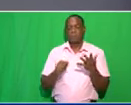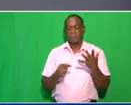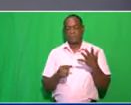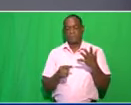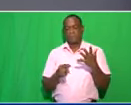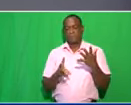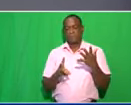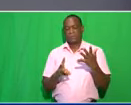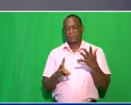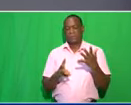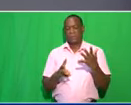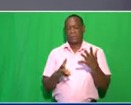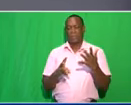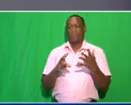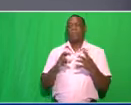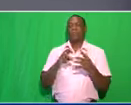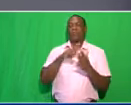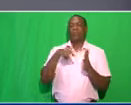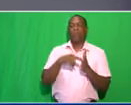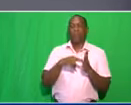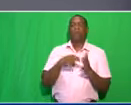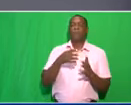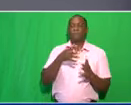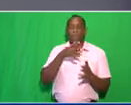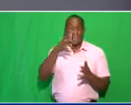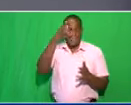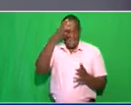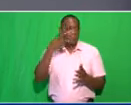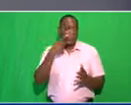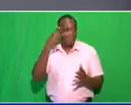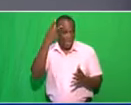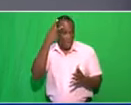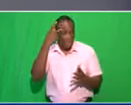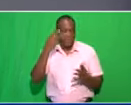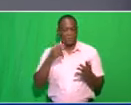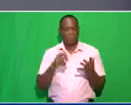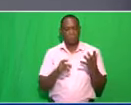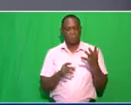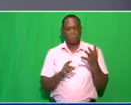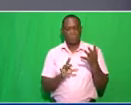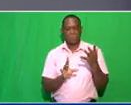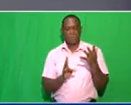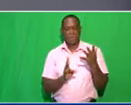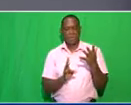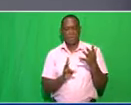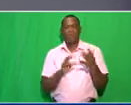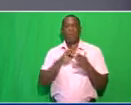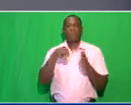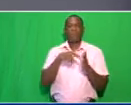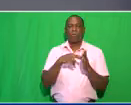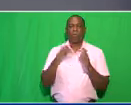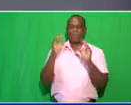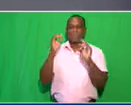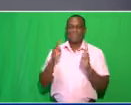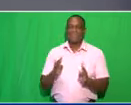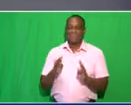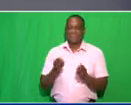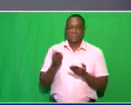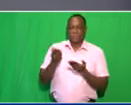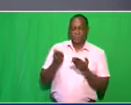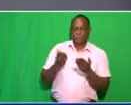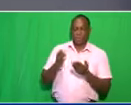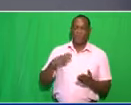education. And finally, the role of the Teaching Service Commission. And let me say from the onset, it